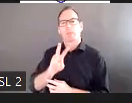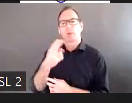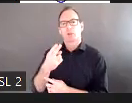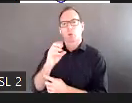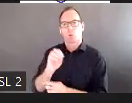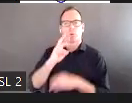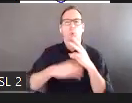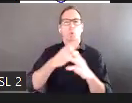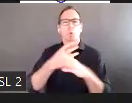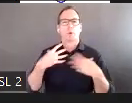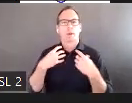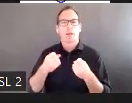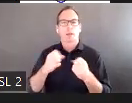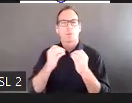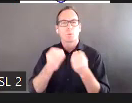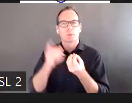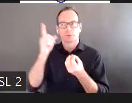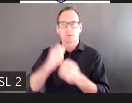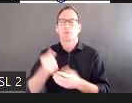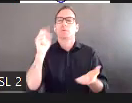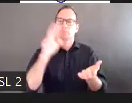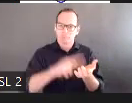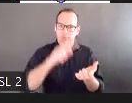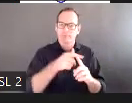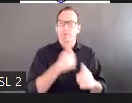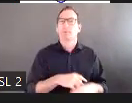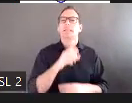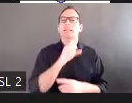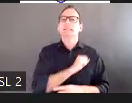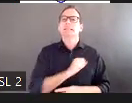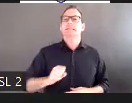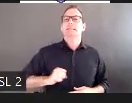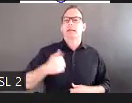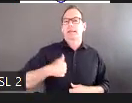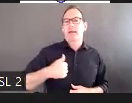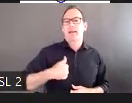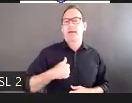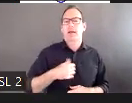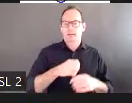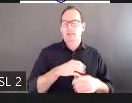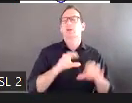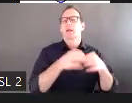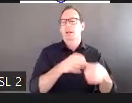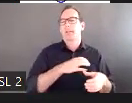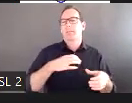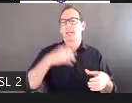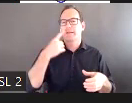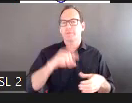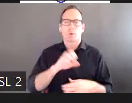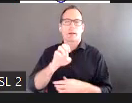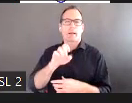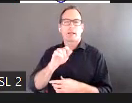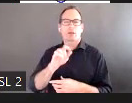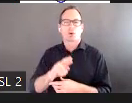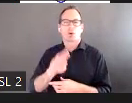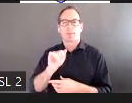2009 by the Senate Committee Report on Aging, which is elder abuse. The definition is before us. It's